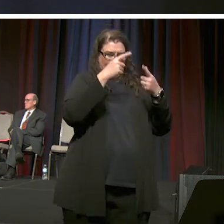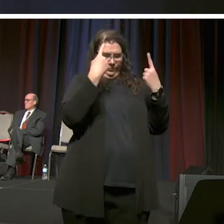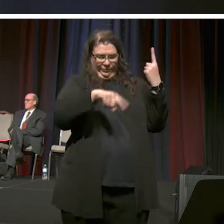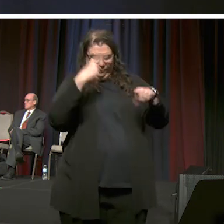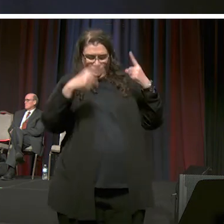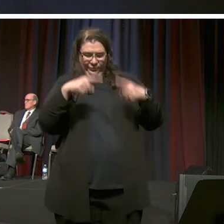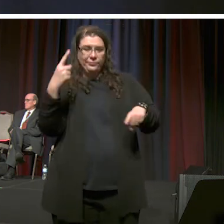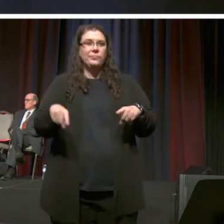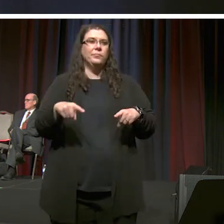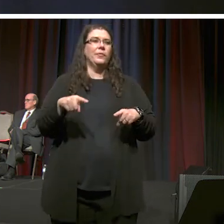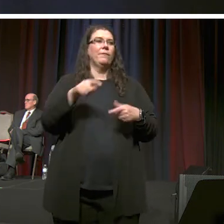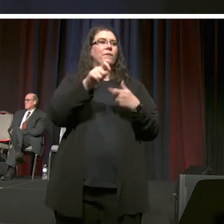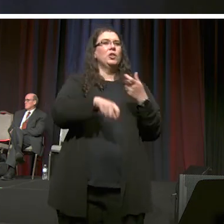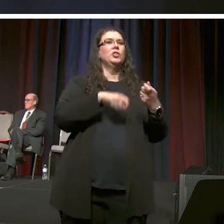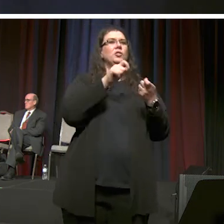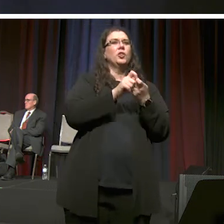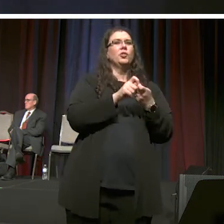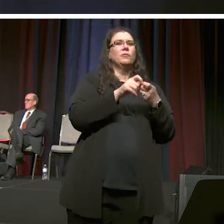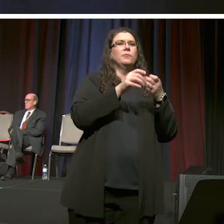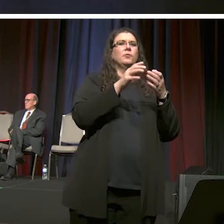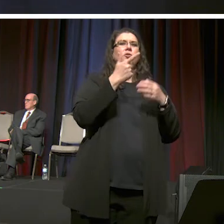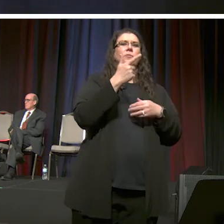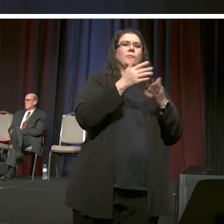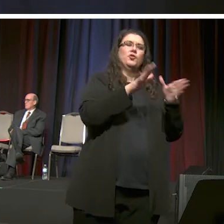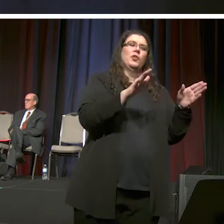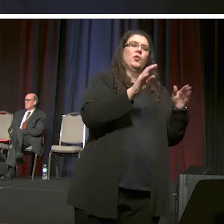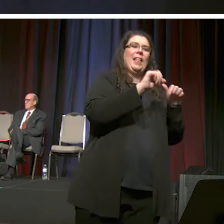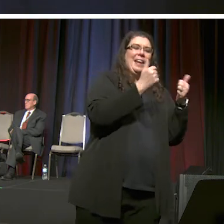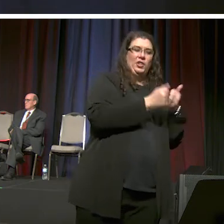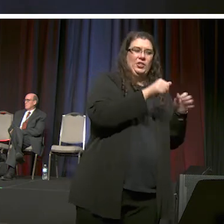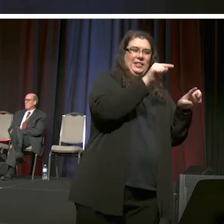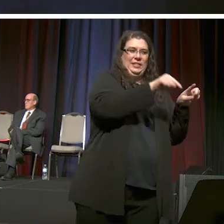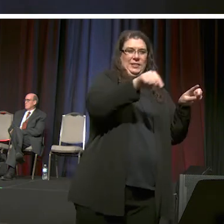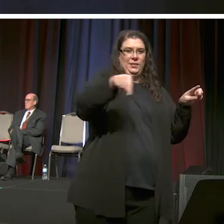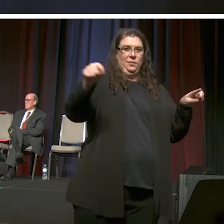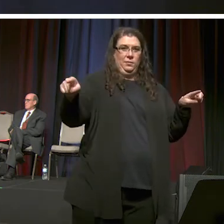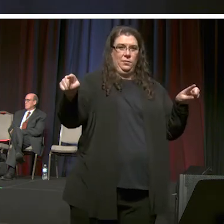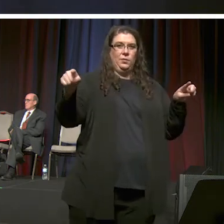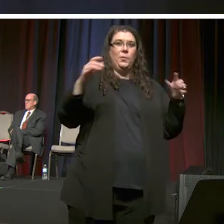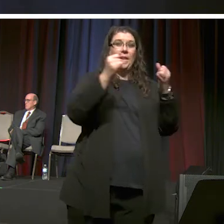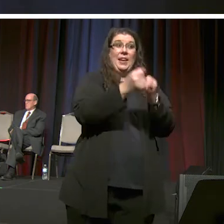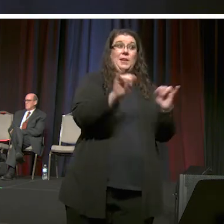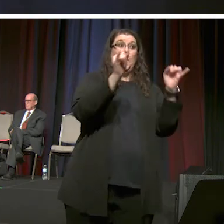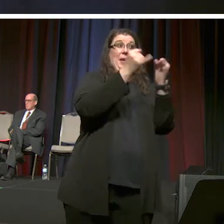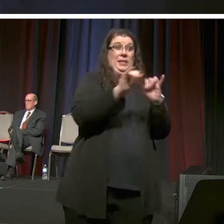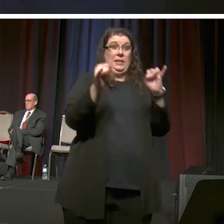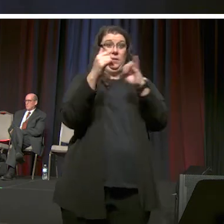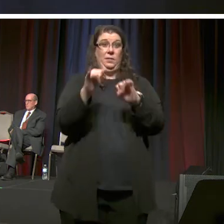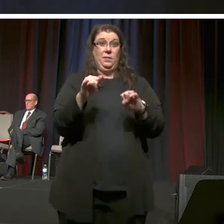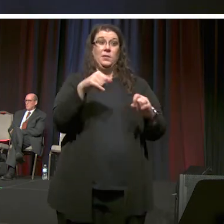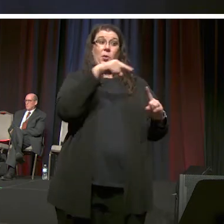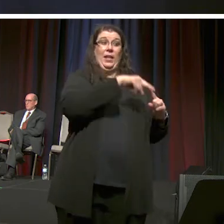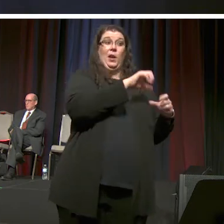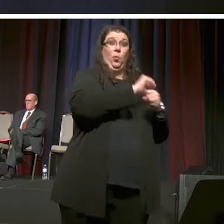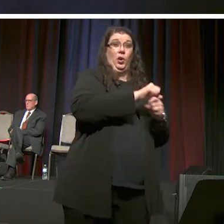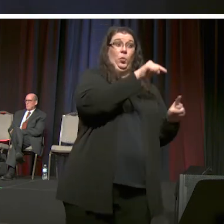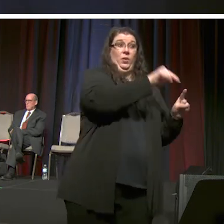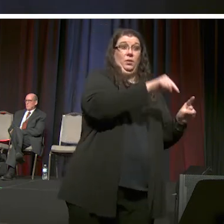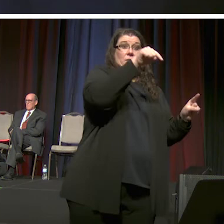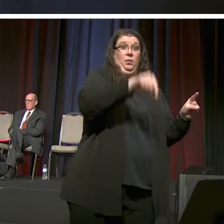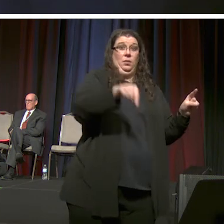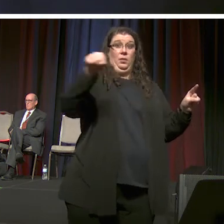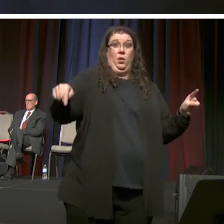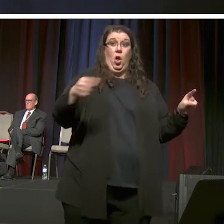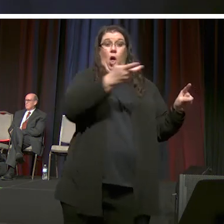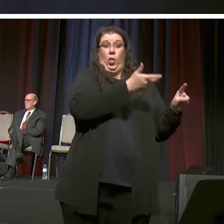for certain general agencies to become independent so they can serve all those new denominations. And the